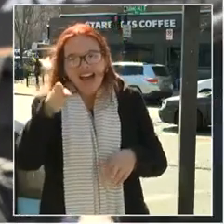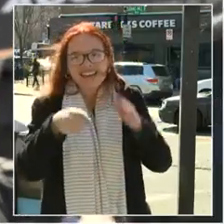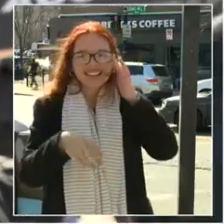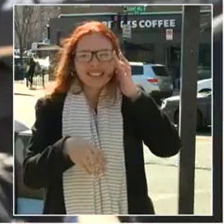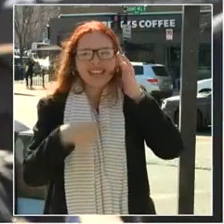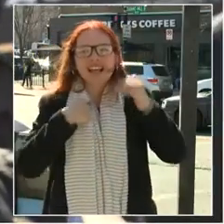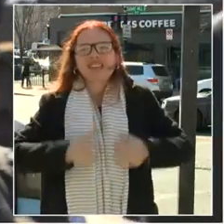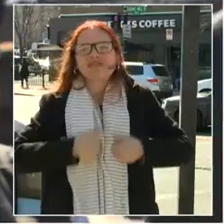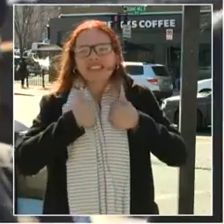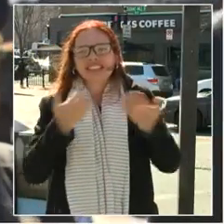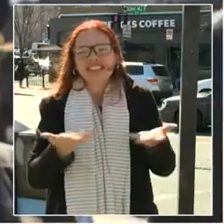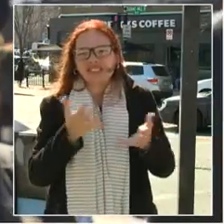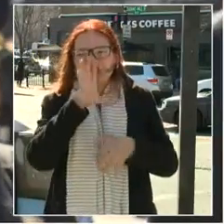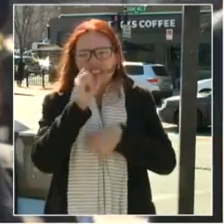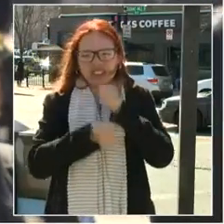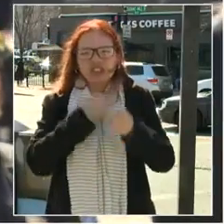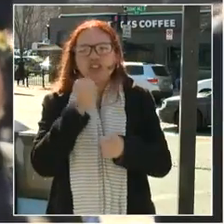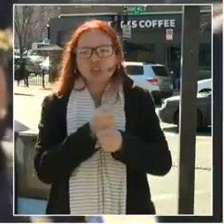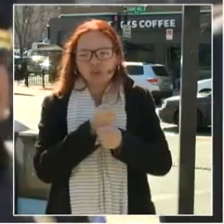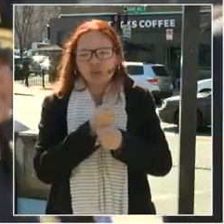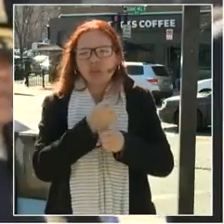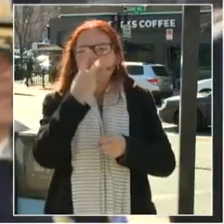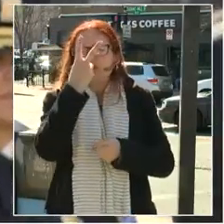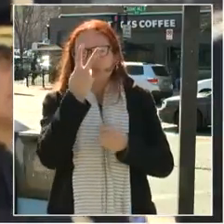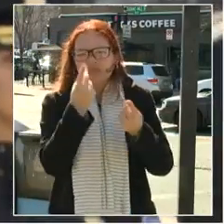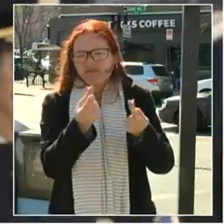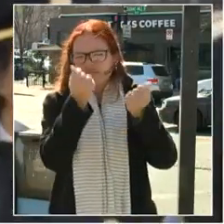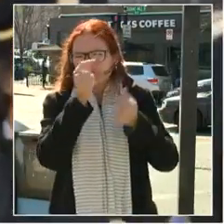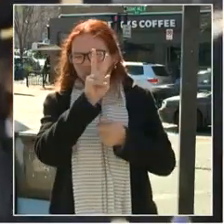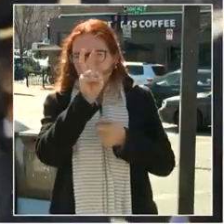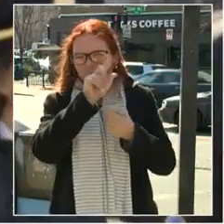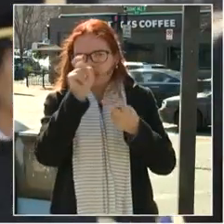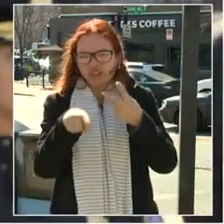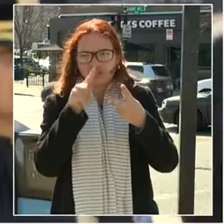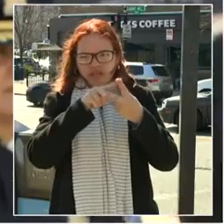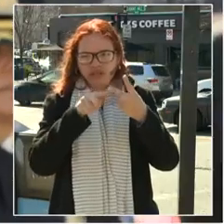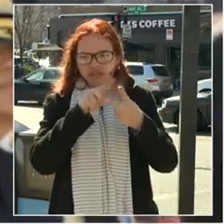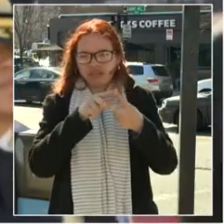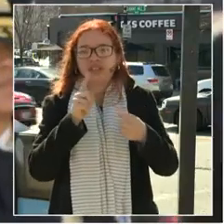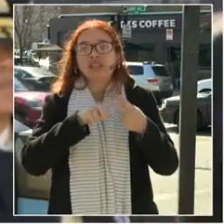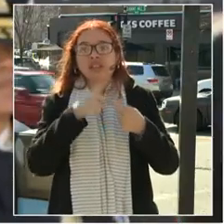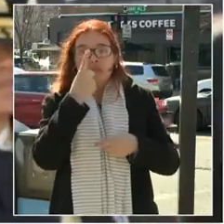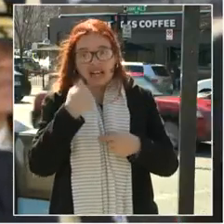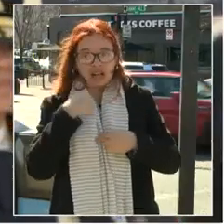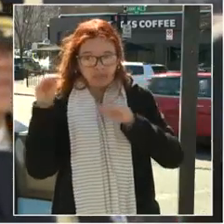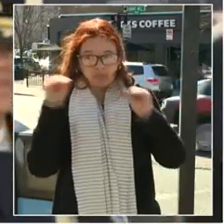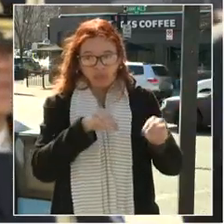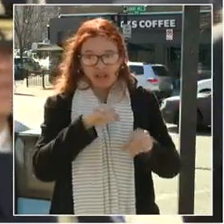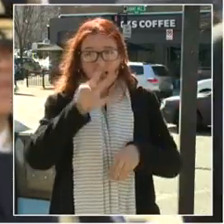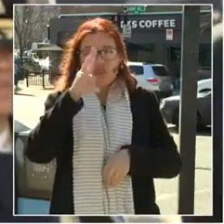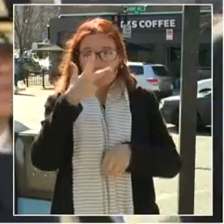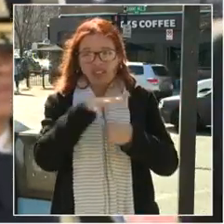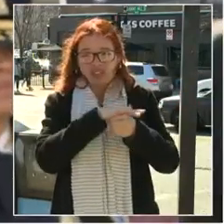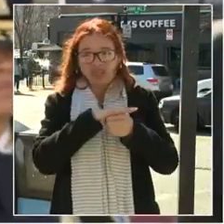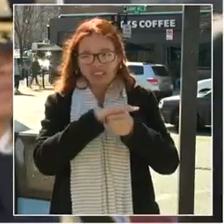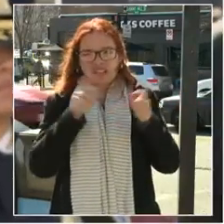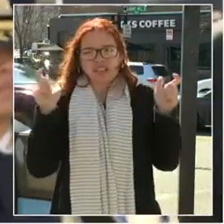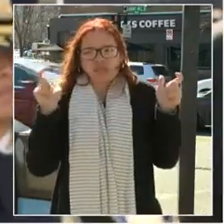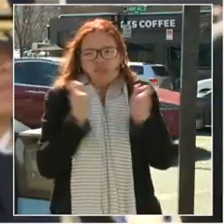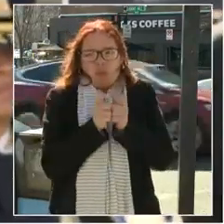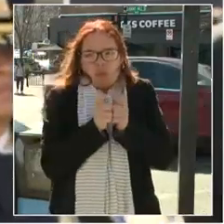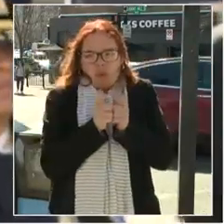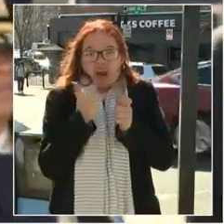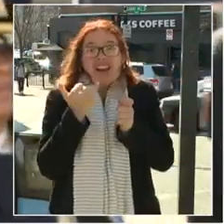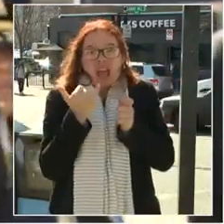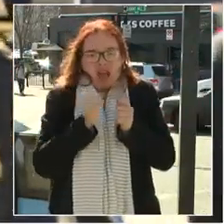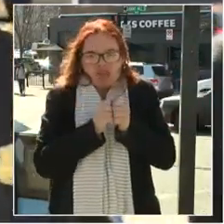years. I have two very quick questions. First, when we first moved in, the 3rd District was a lot smaller than it is now. About 20